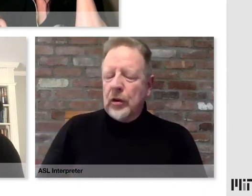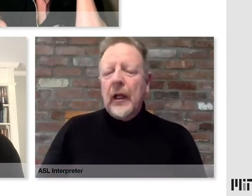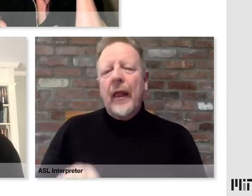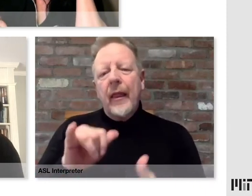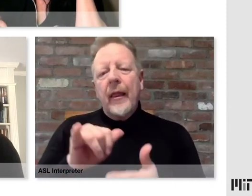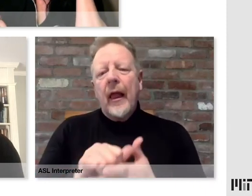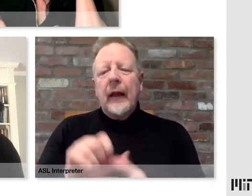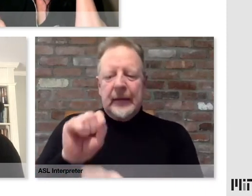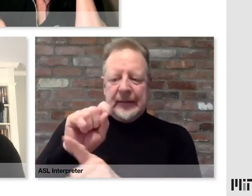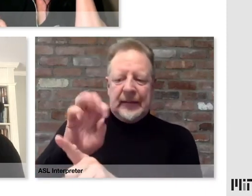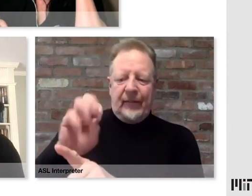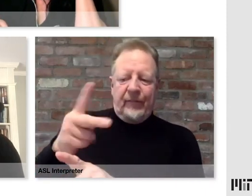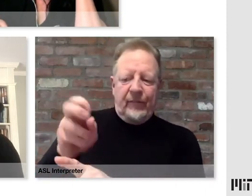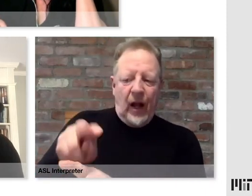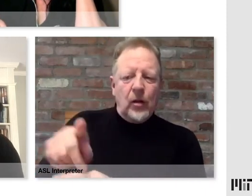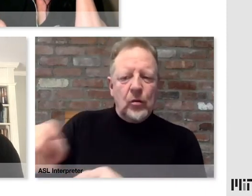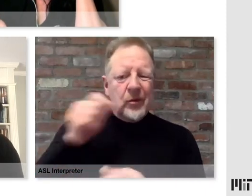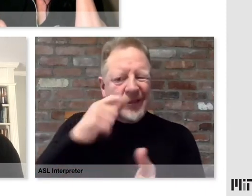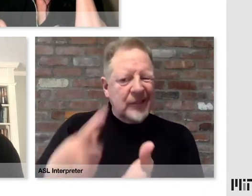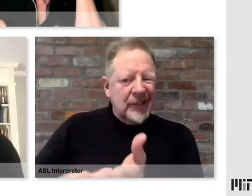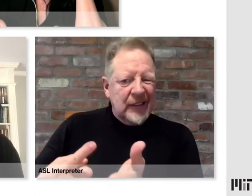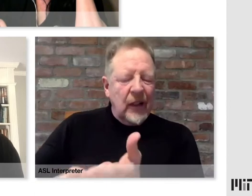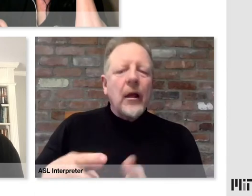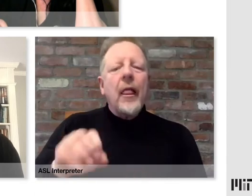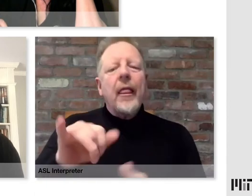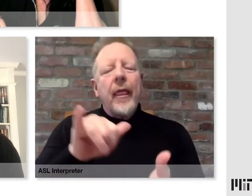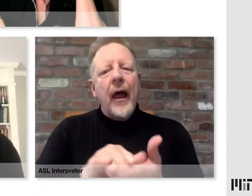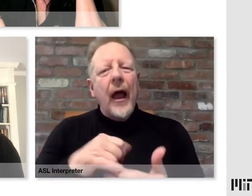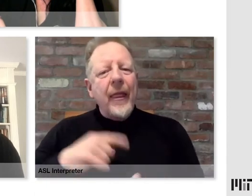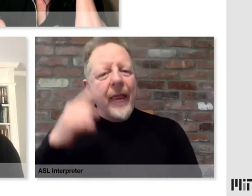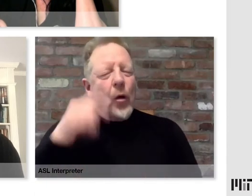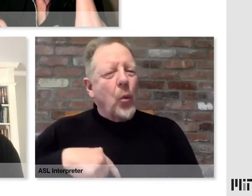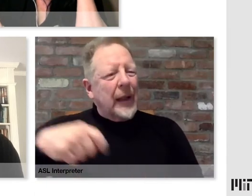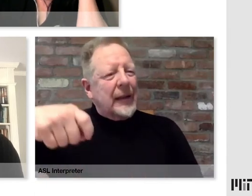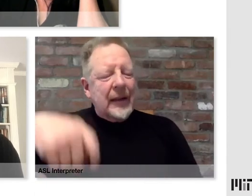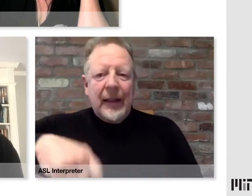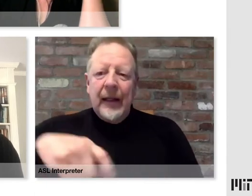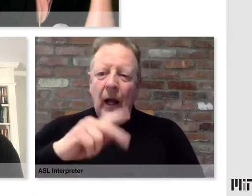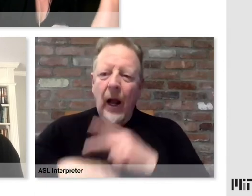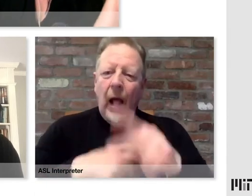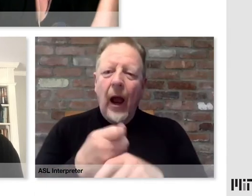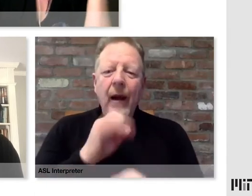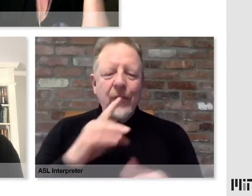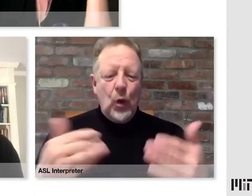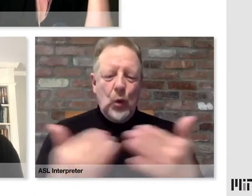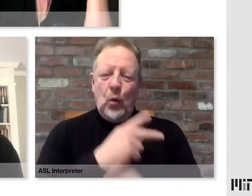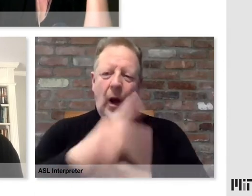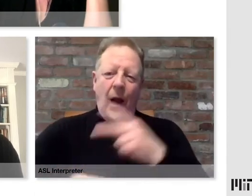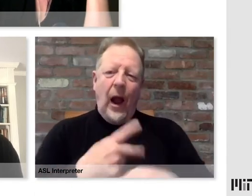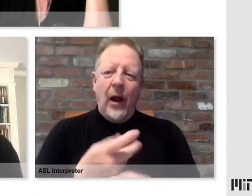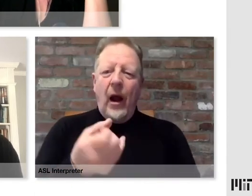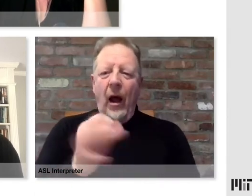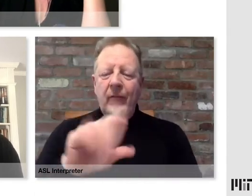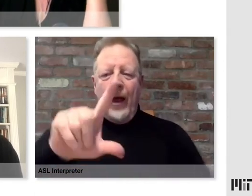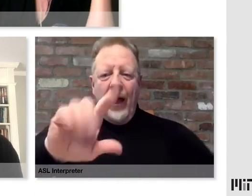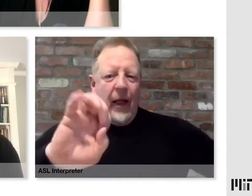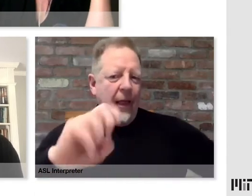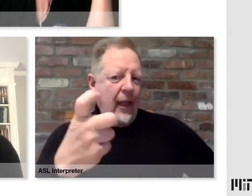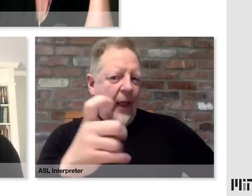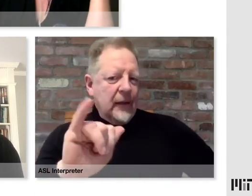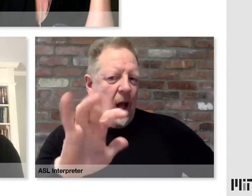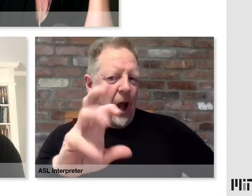Stefan, which, you know, you pointed out to, which is, I think we need a sort of a new kind of lexicon. And, you